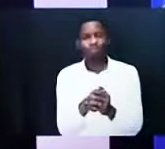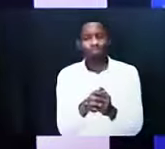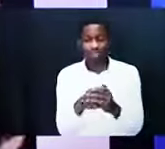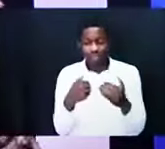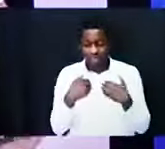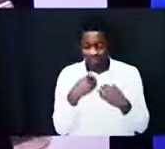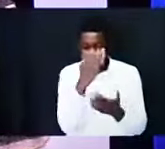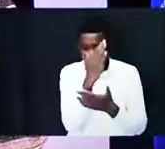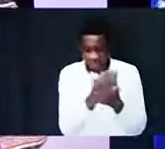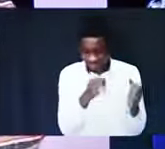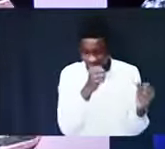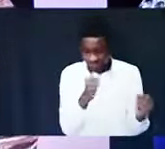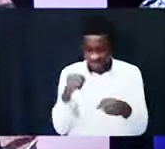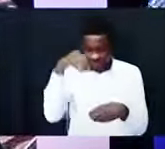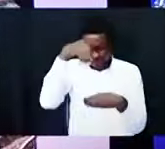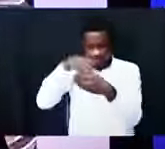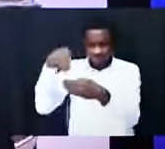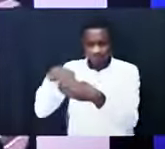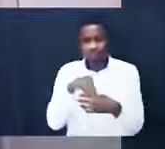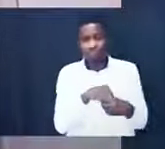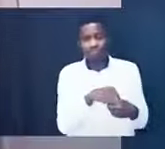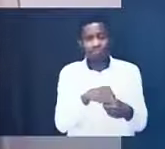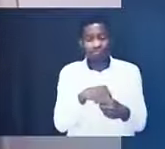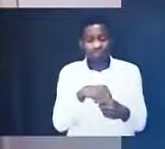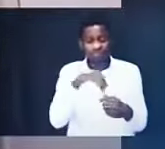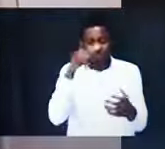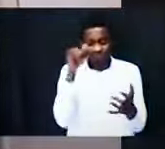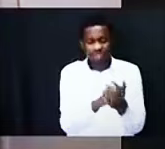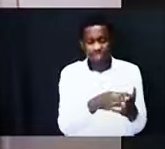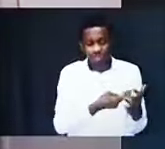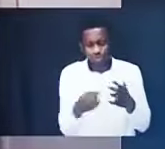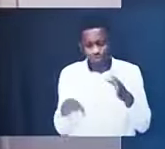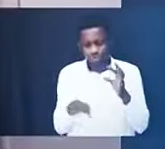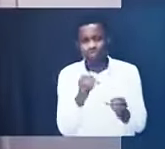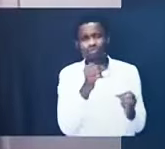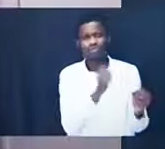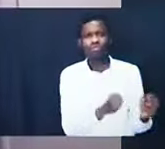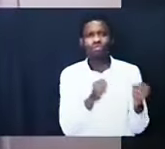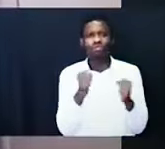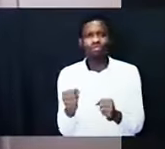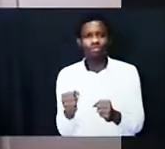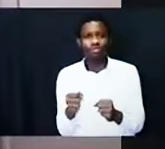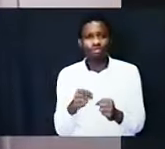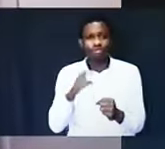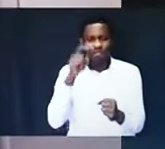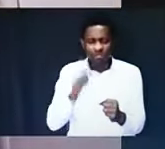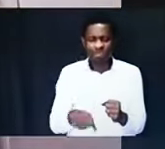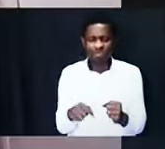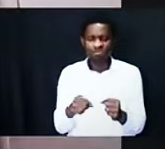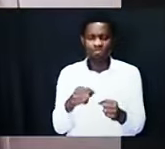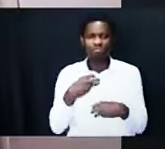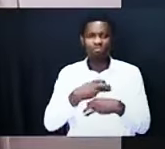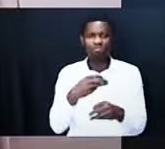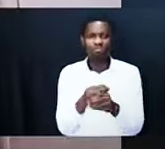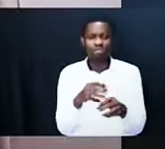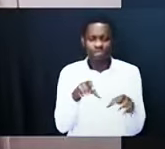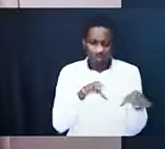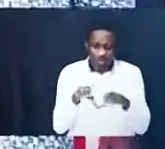power within us. It is the Holy Spirit's power. But it needs to be activated in